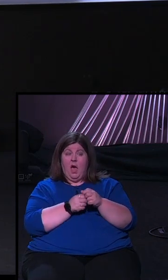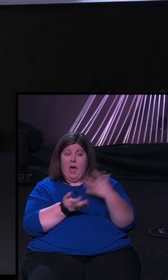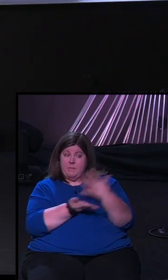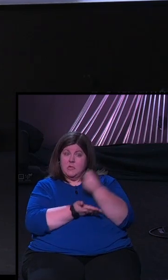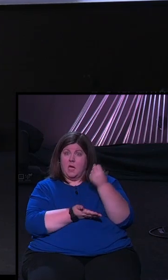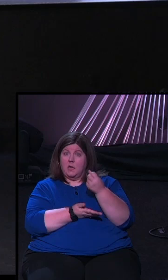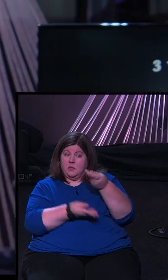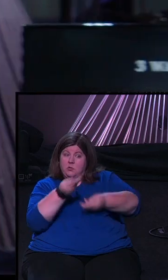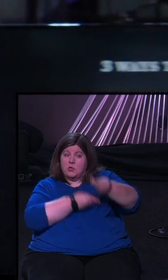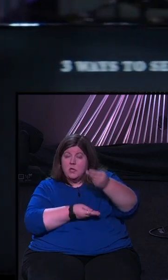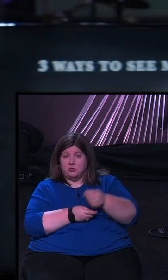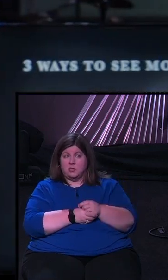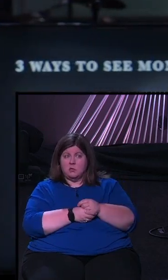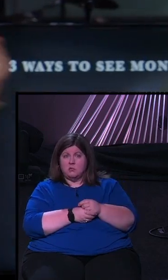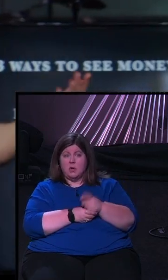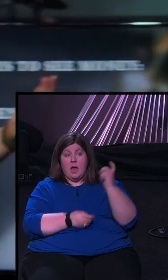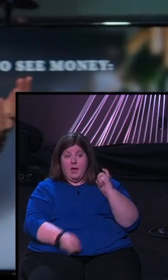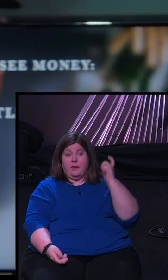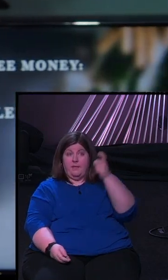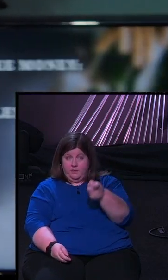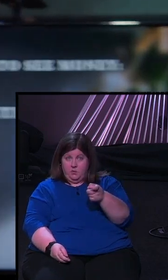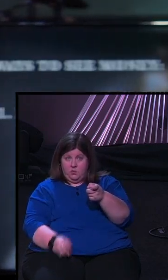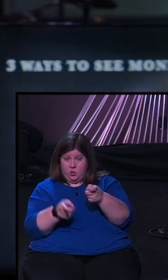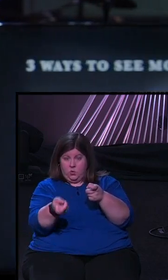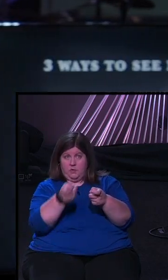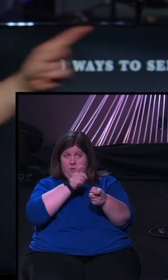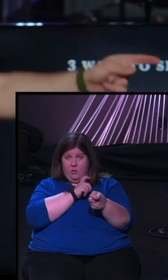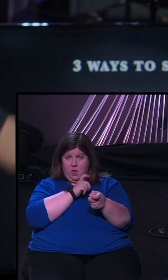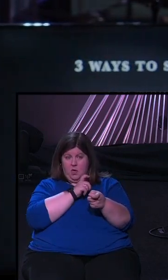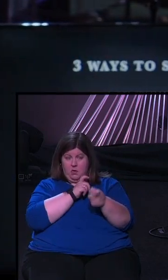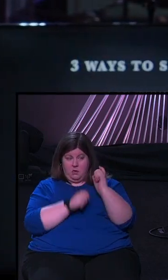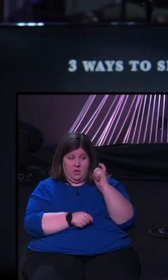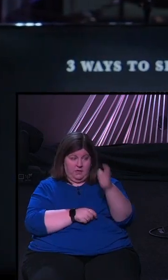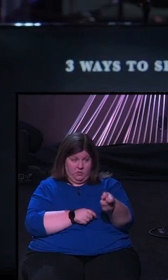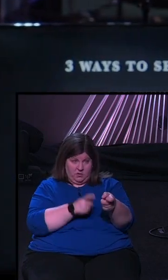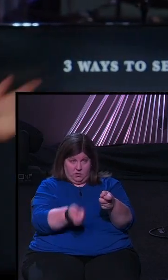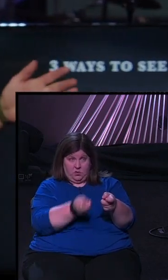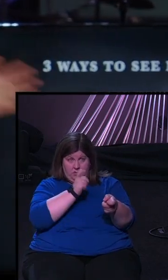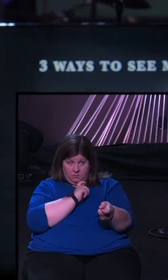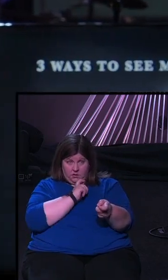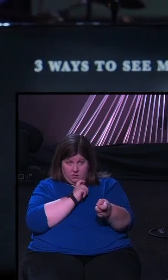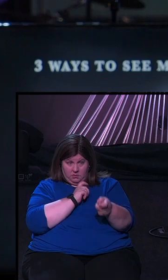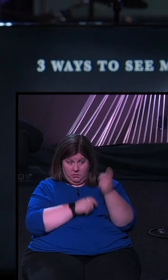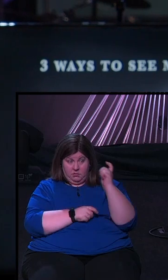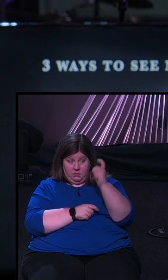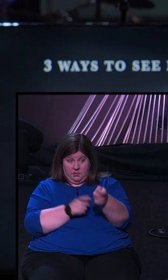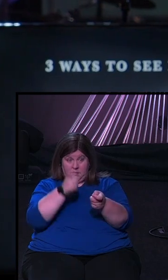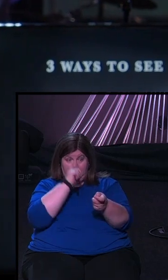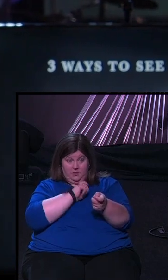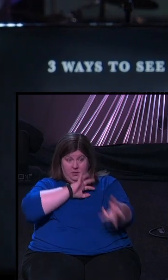a transaction. We just made a circle. So I give you X, you give me Y. I give you A, you give me B. A plus B